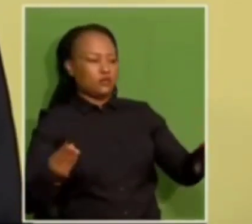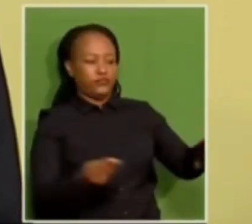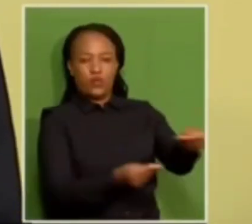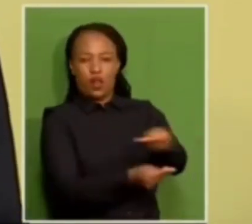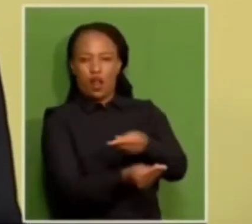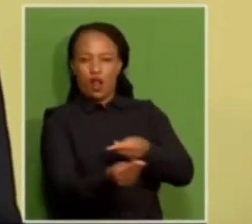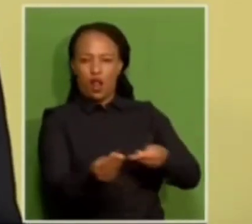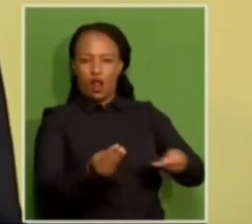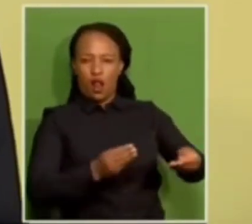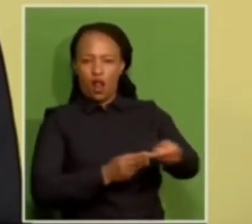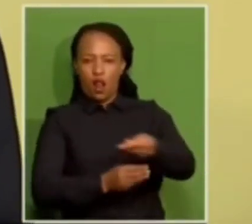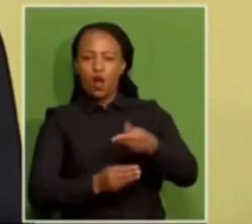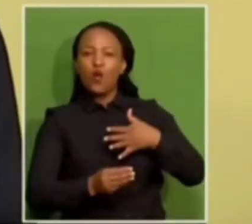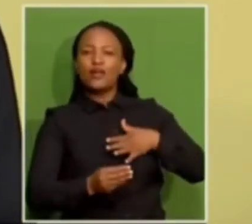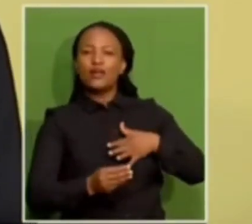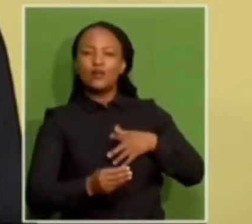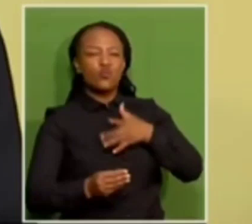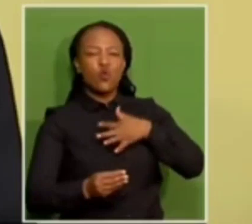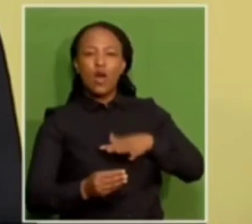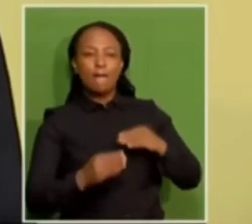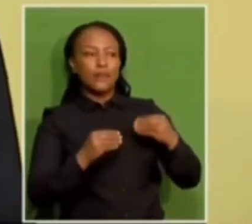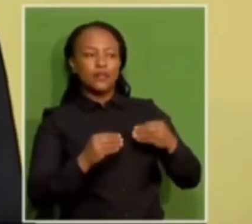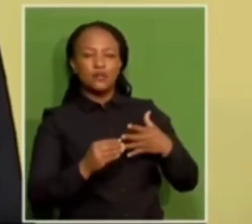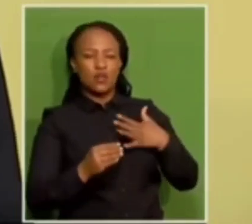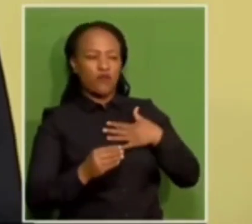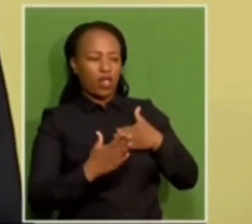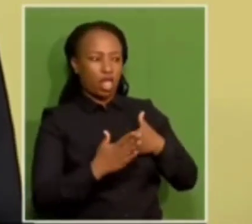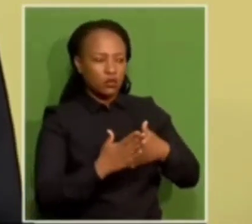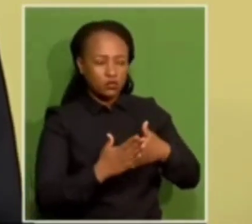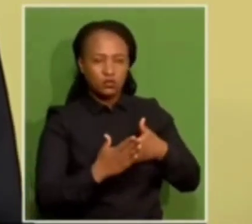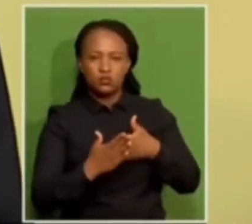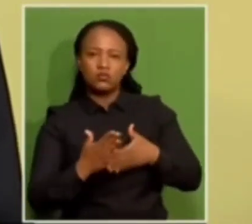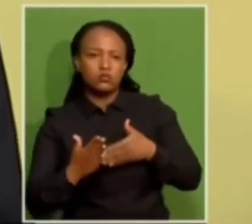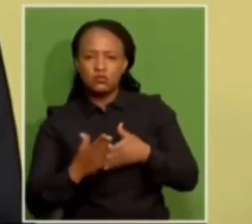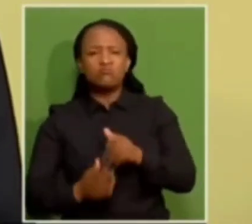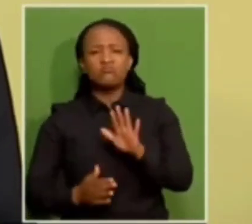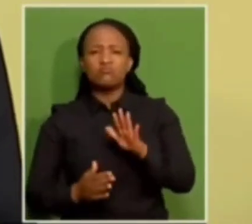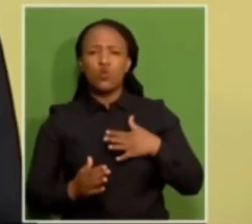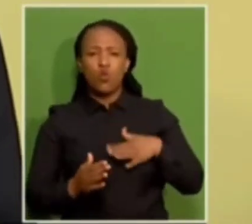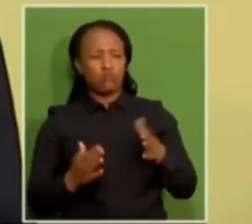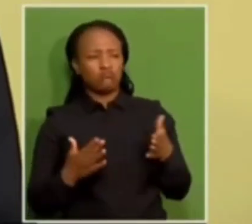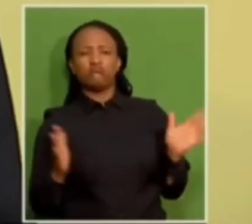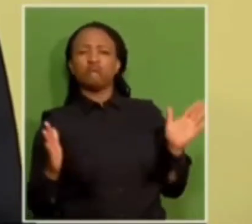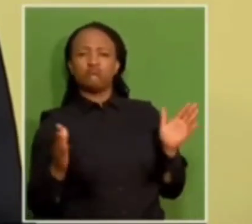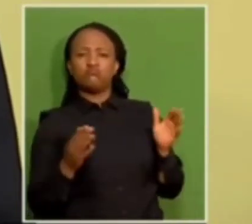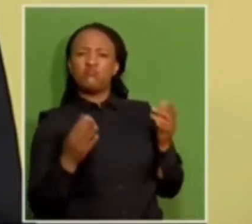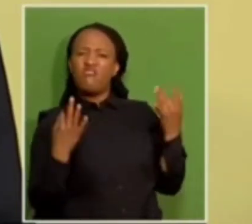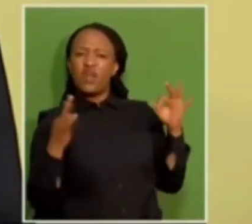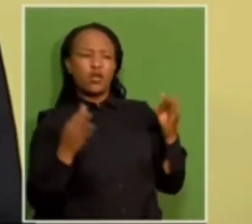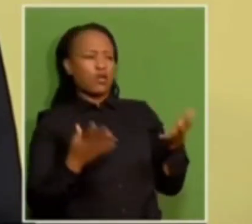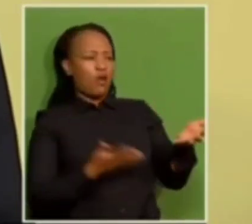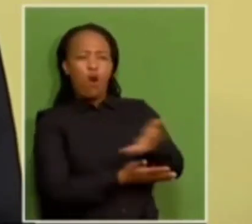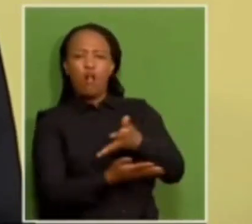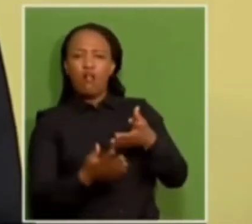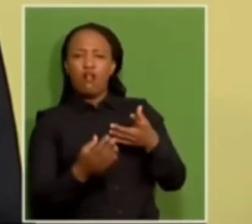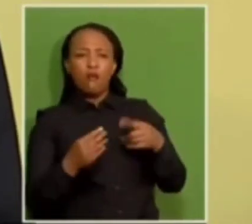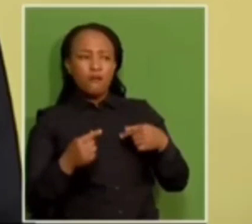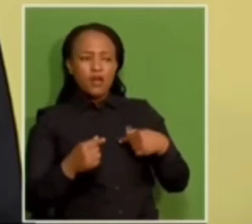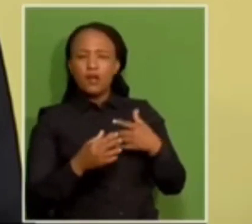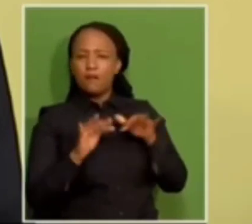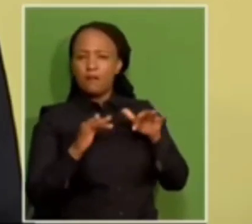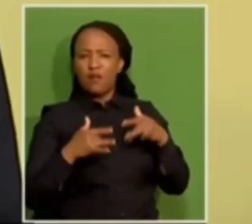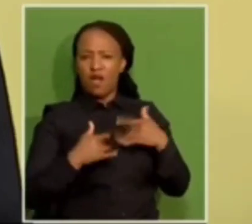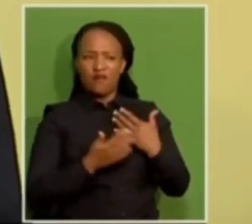area which is set to eliminate trade barriers boost intra-african trade and Achieve